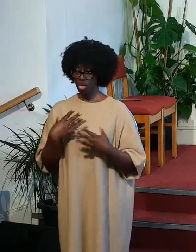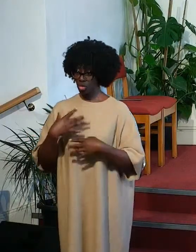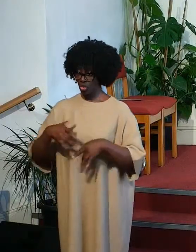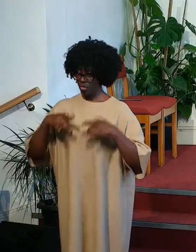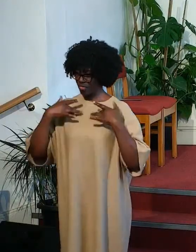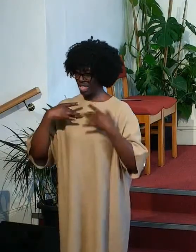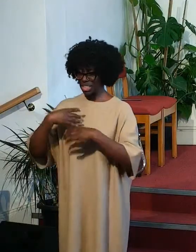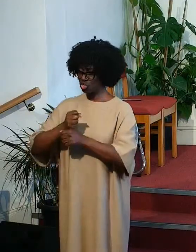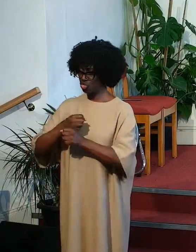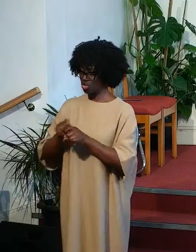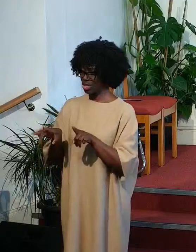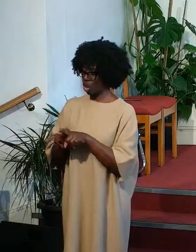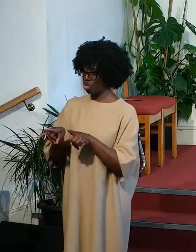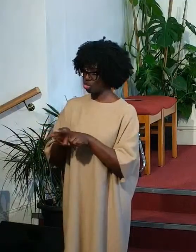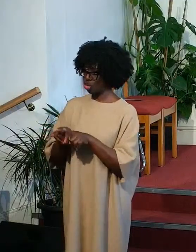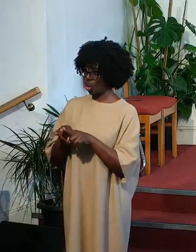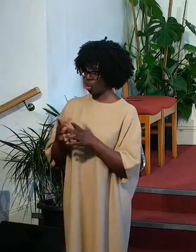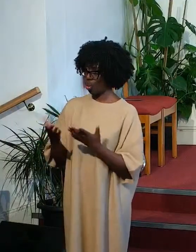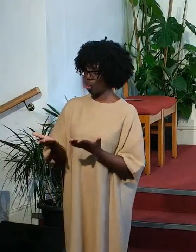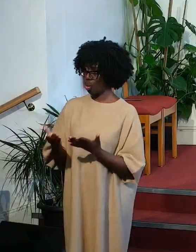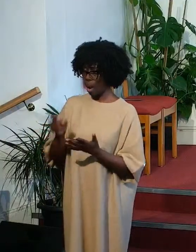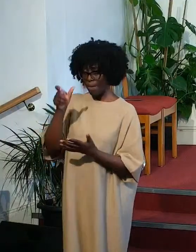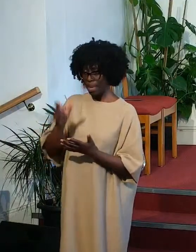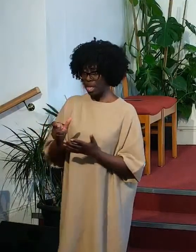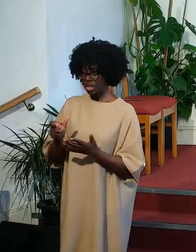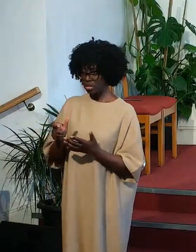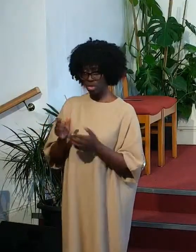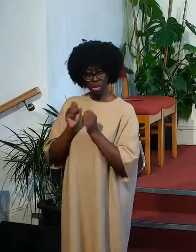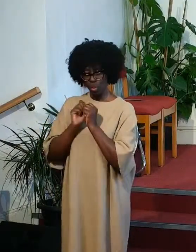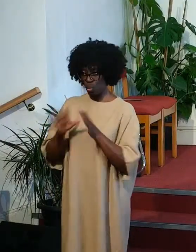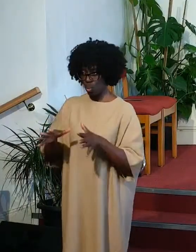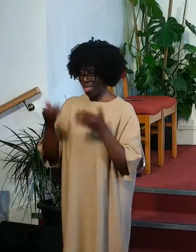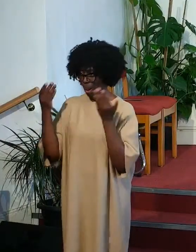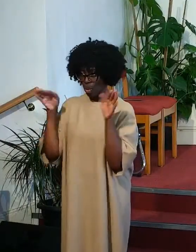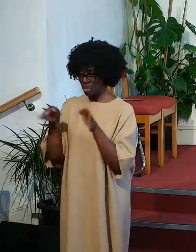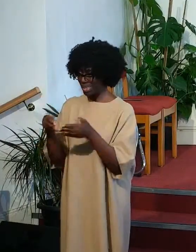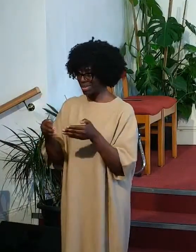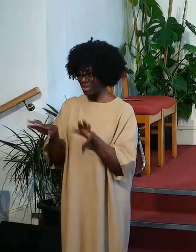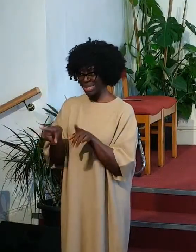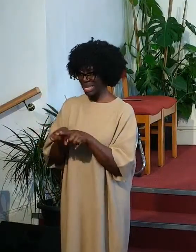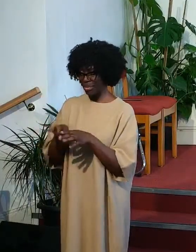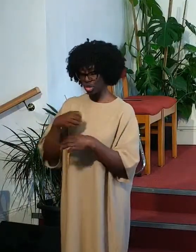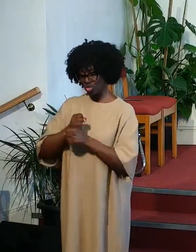well. You may not kick over the table, but you will become distressed.